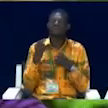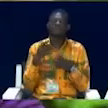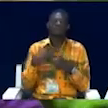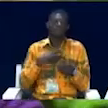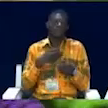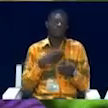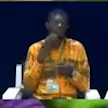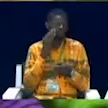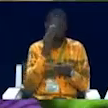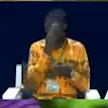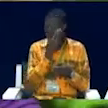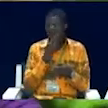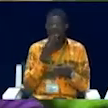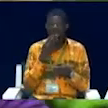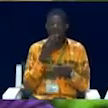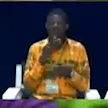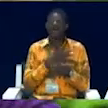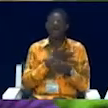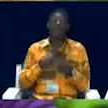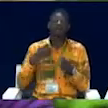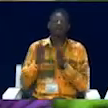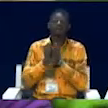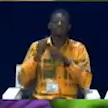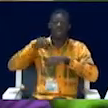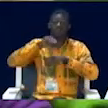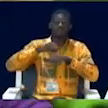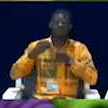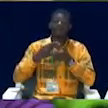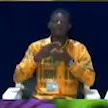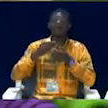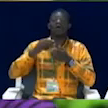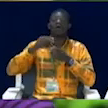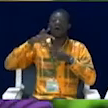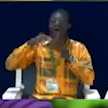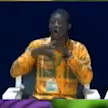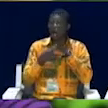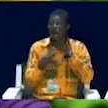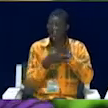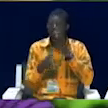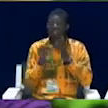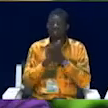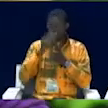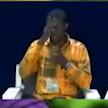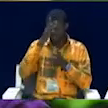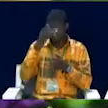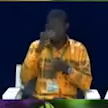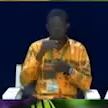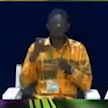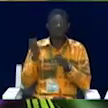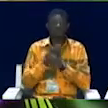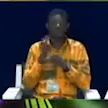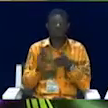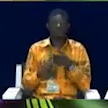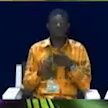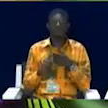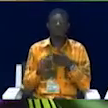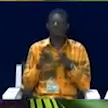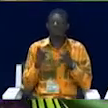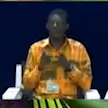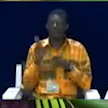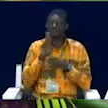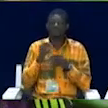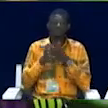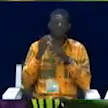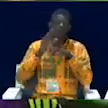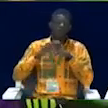is the handkerchief and the anointing oil which Daddy Gio blessed took it to the mother of the baby applied it